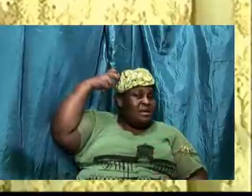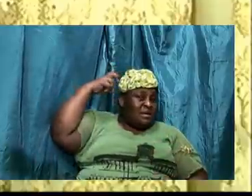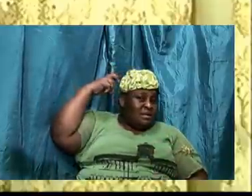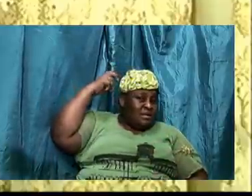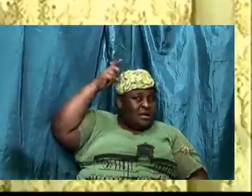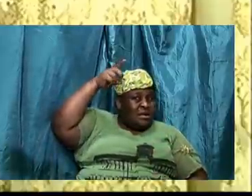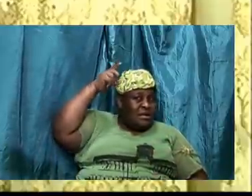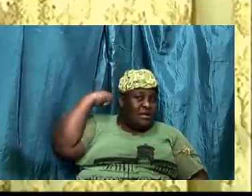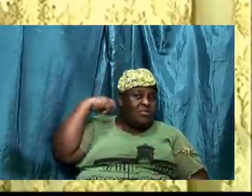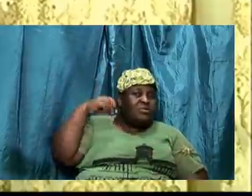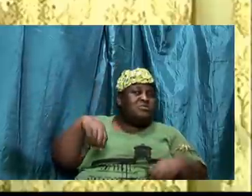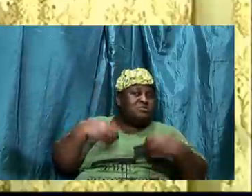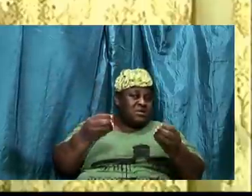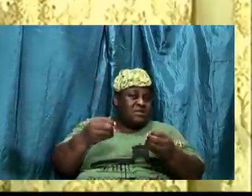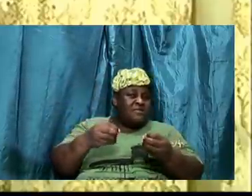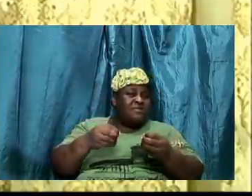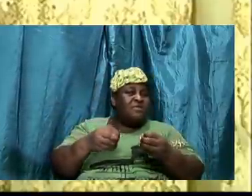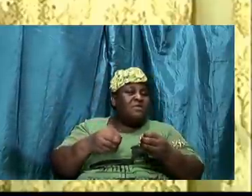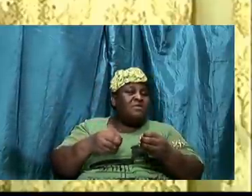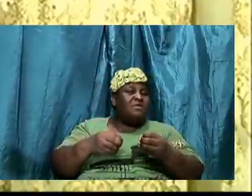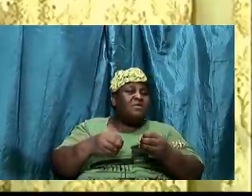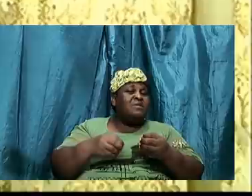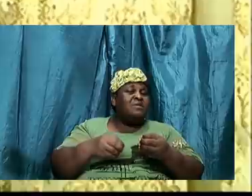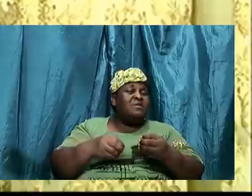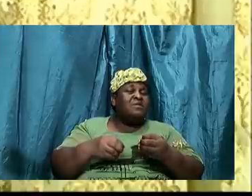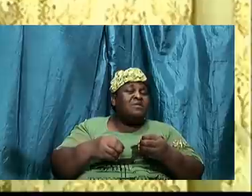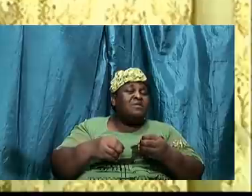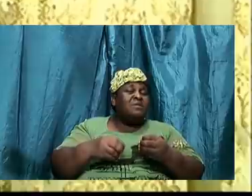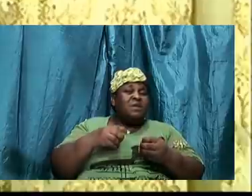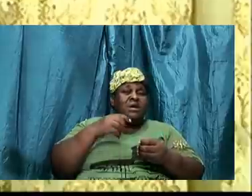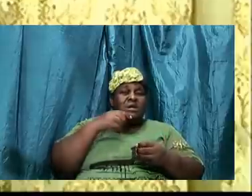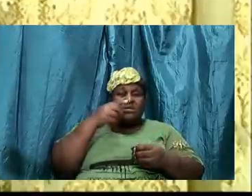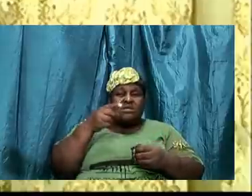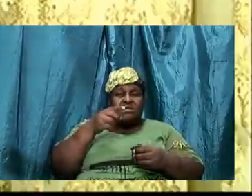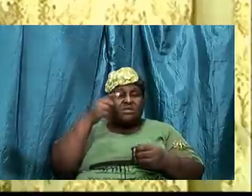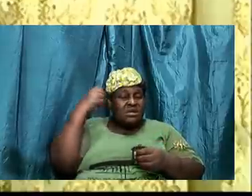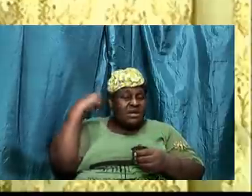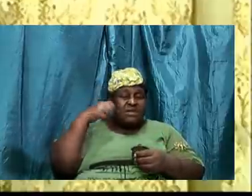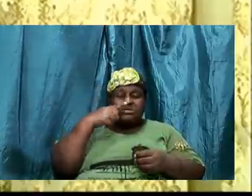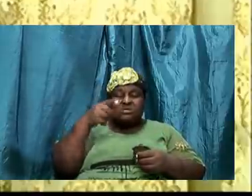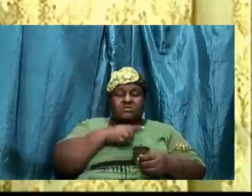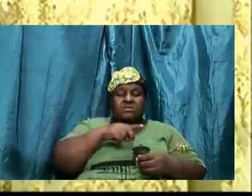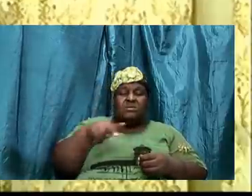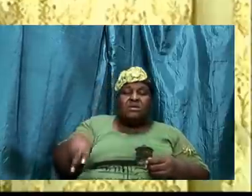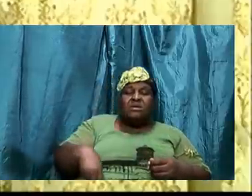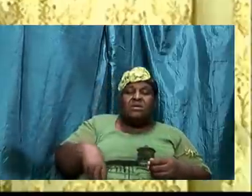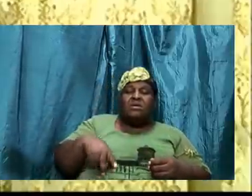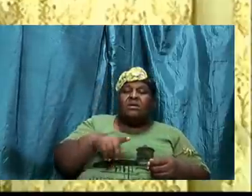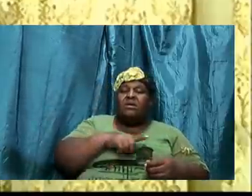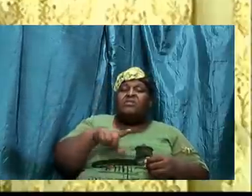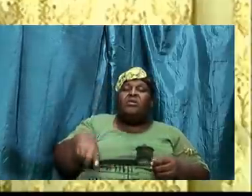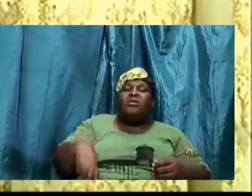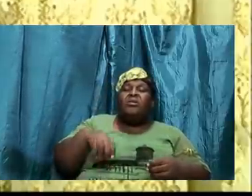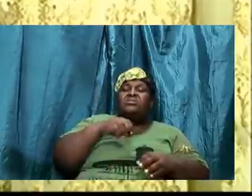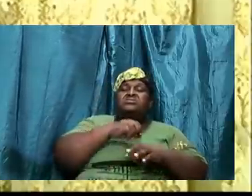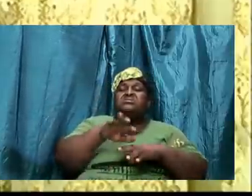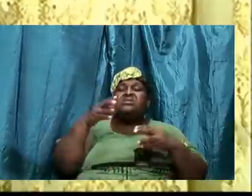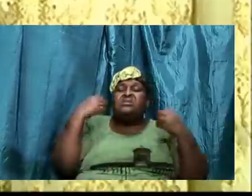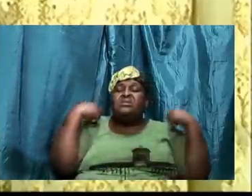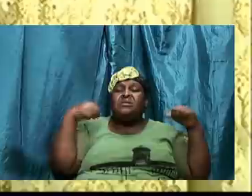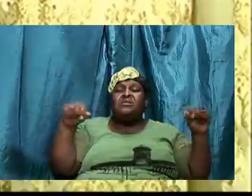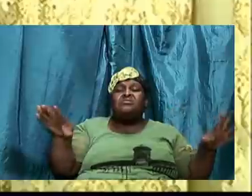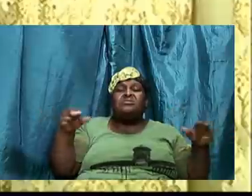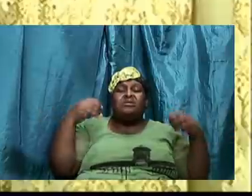king. And Daniel said to the king, the Lord send an angel, and the angel closed the mouth of the